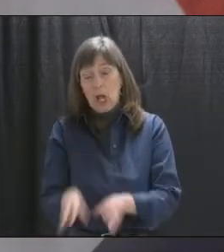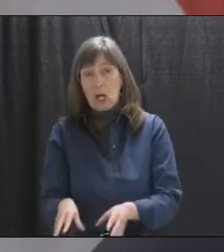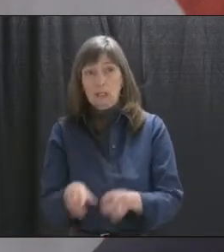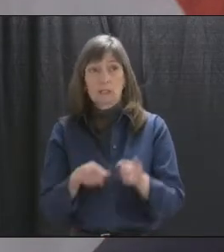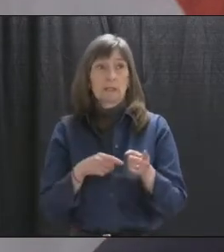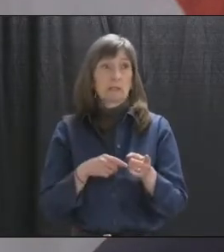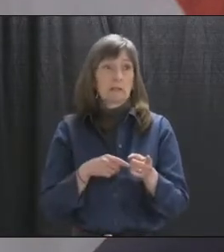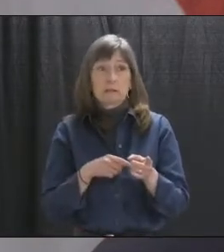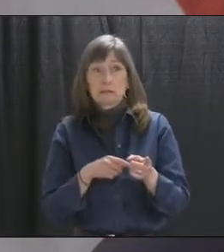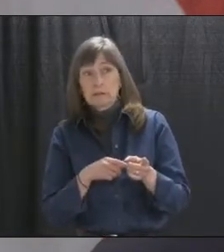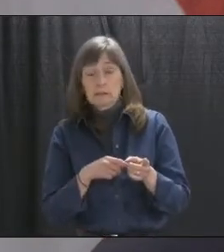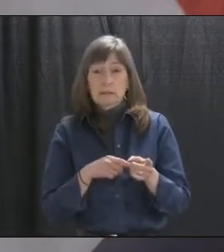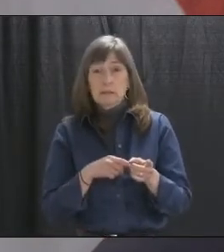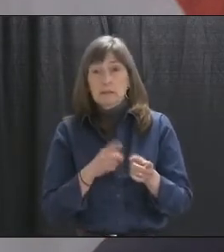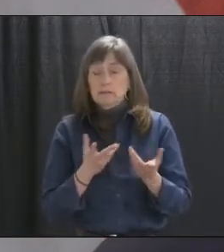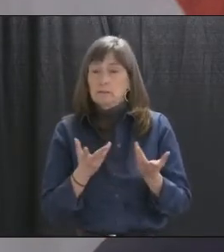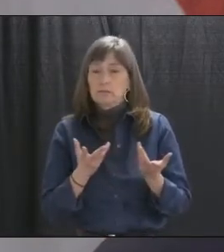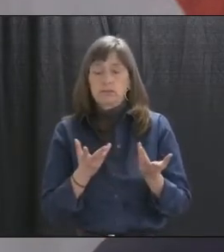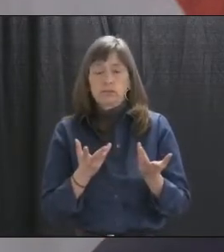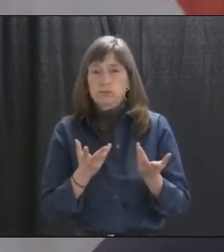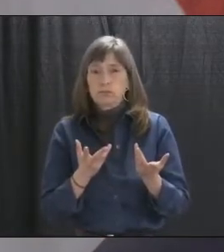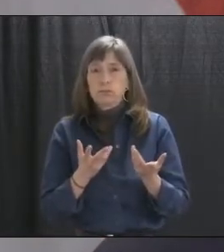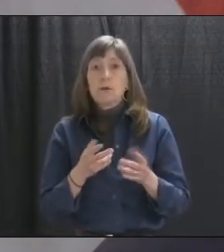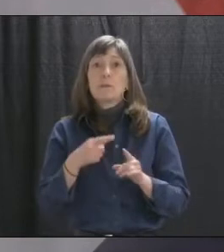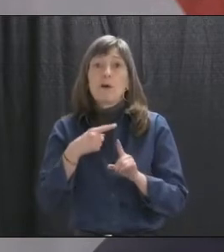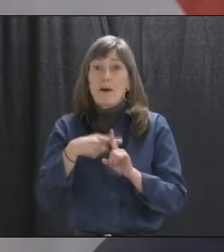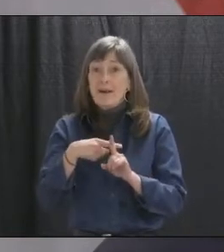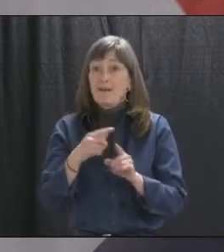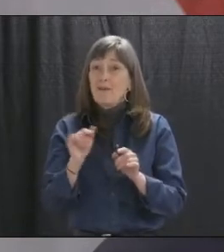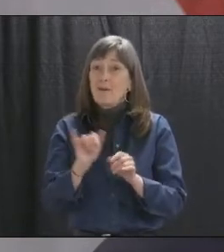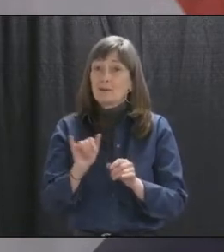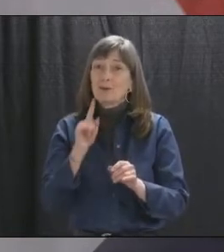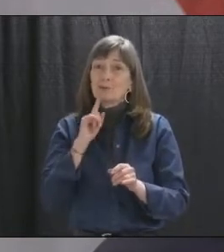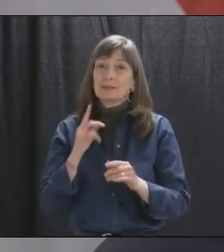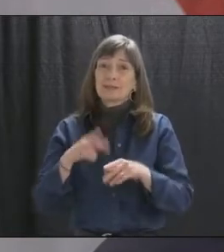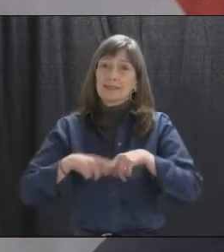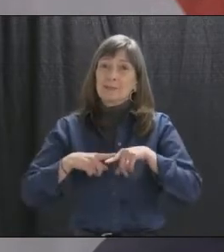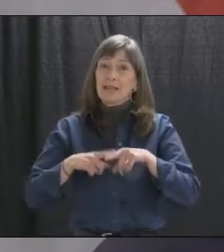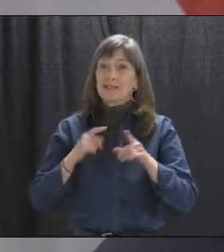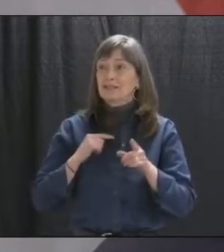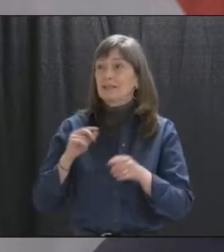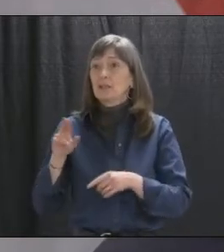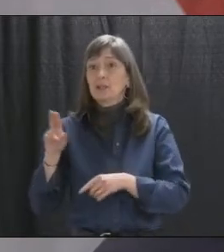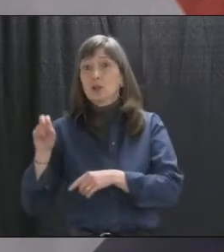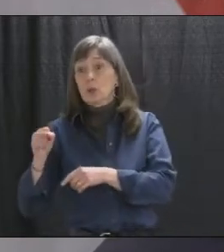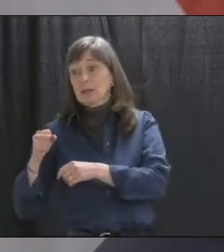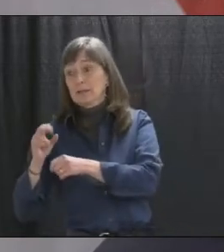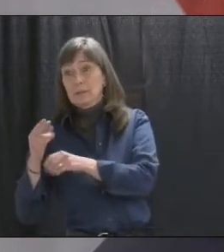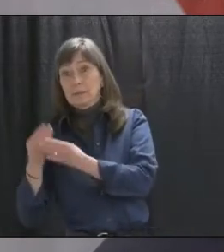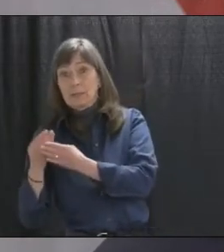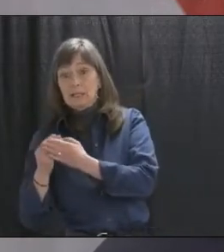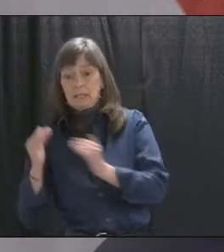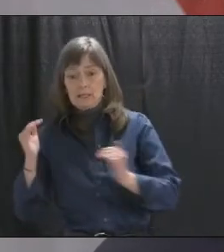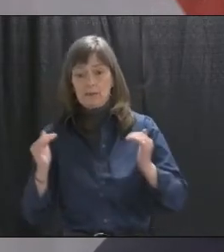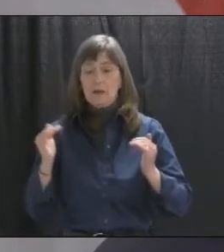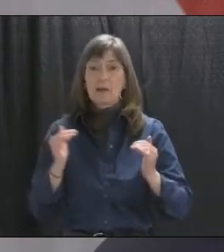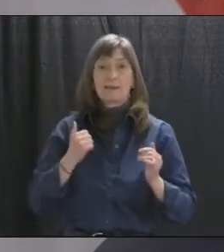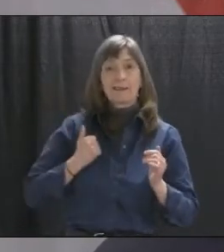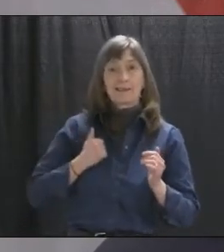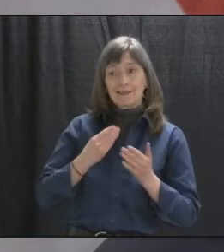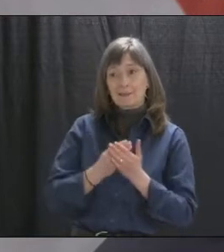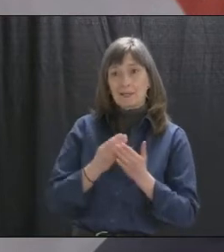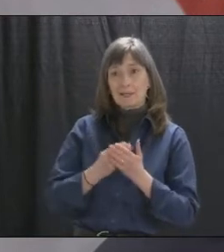of it, largely, too, it's connected to this as currency. So in some cases, that has been helpful. But we've seen production levels down. This